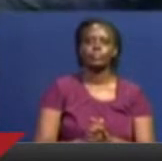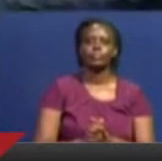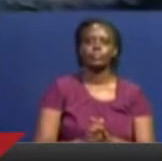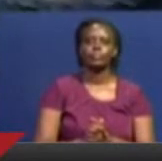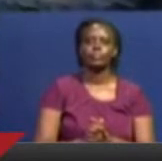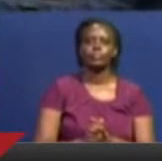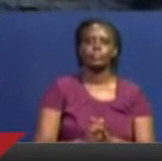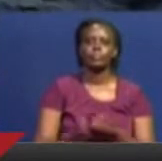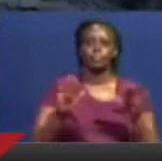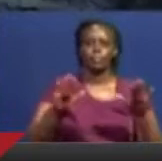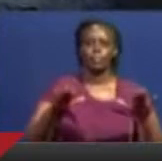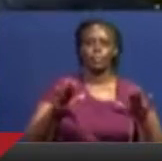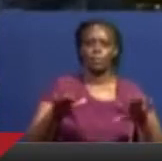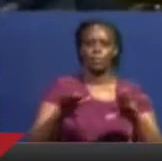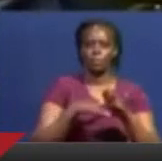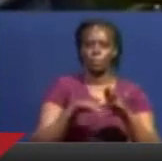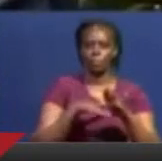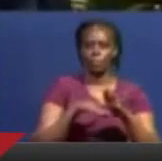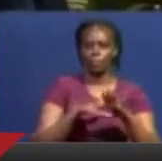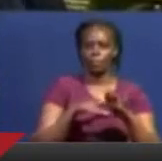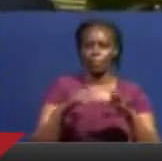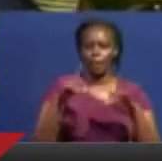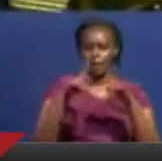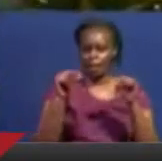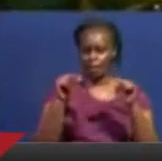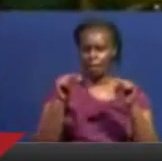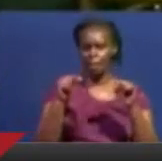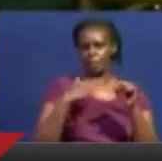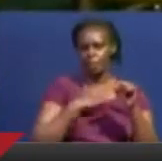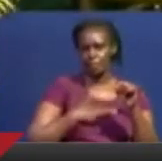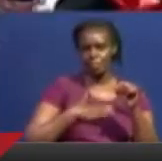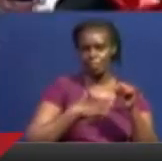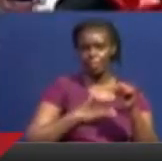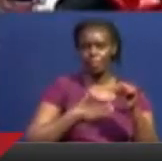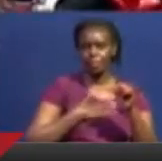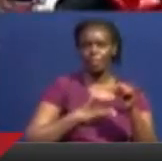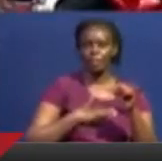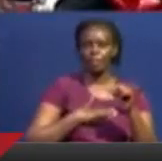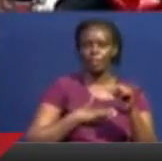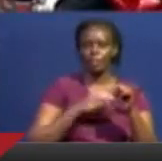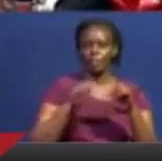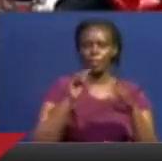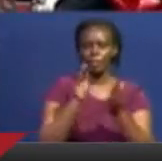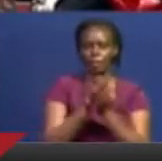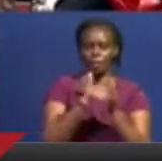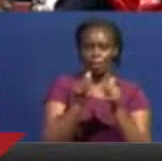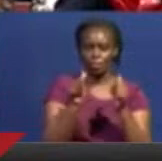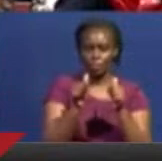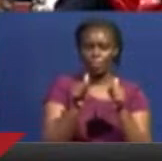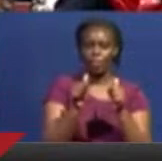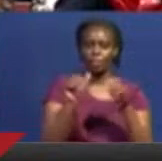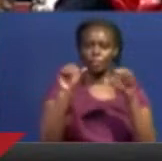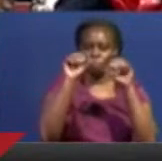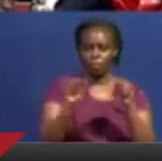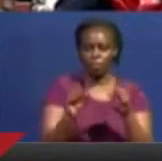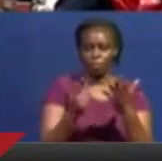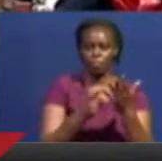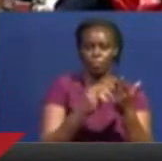Don't order, members, don't interfere with your cards so that the system can record and count as you vote.